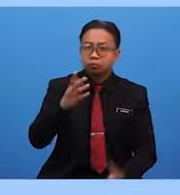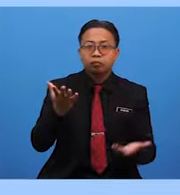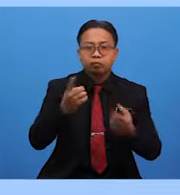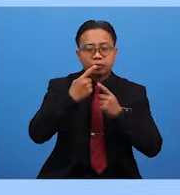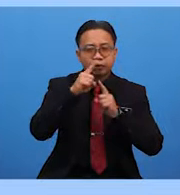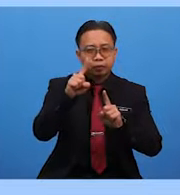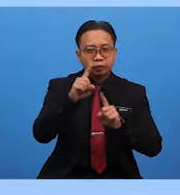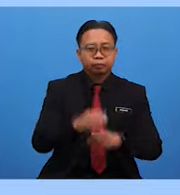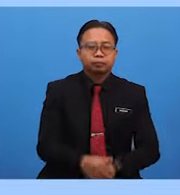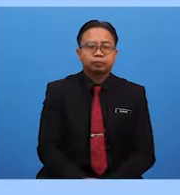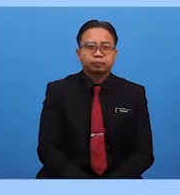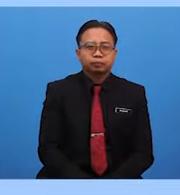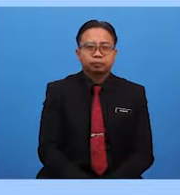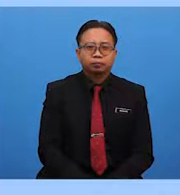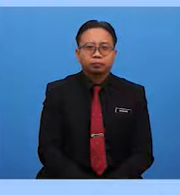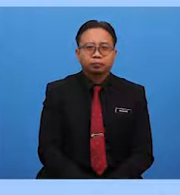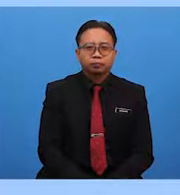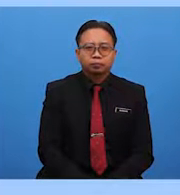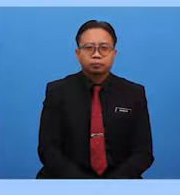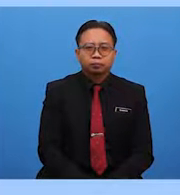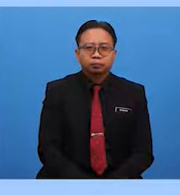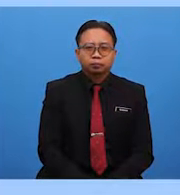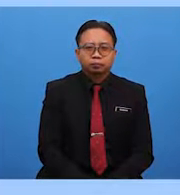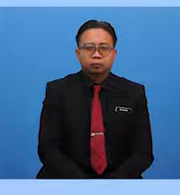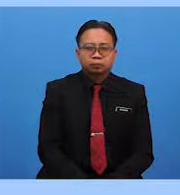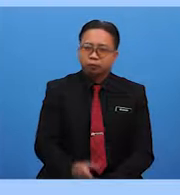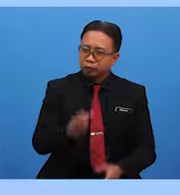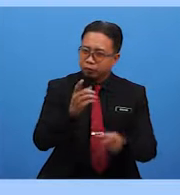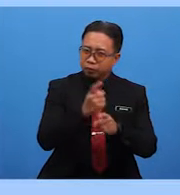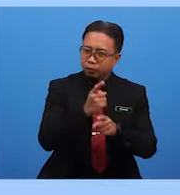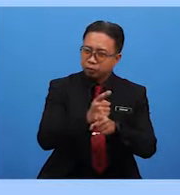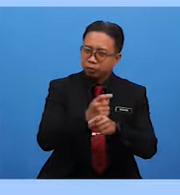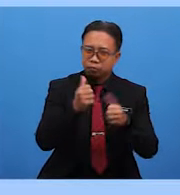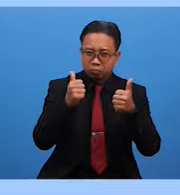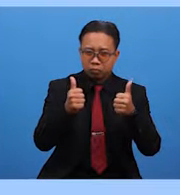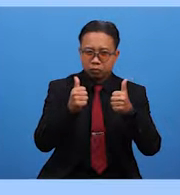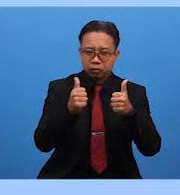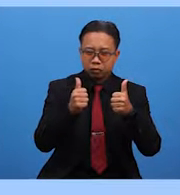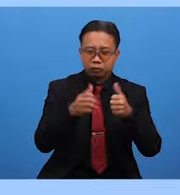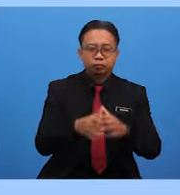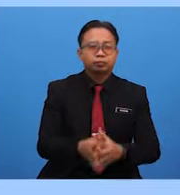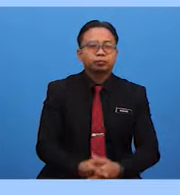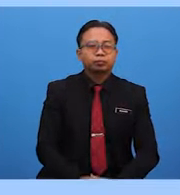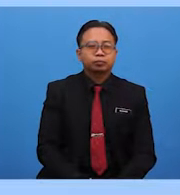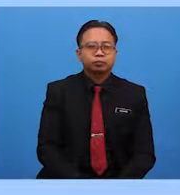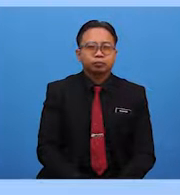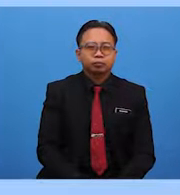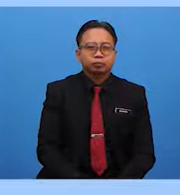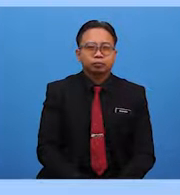5, 4, 3, 2, 1. What's your answer? Spot on! Well done, boys and girls. I'm very proud of